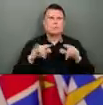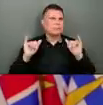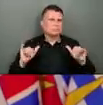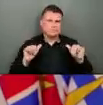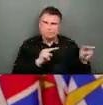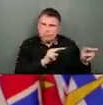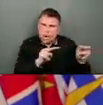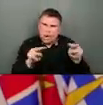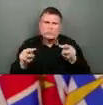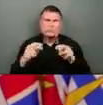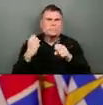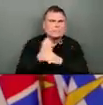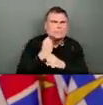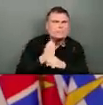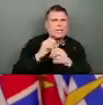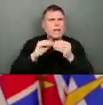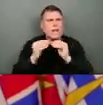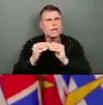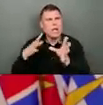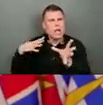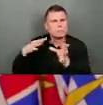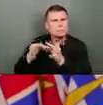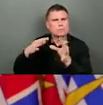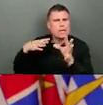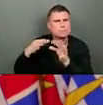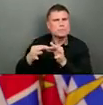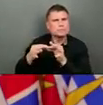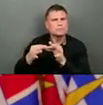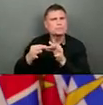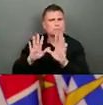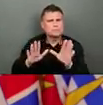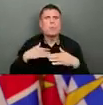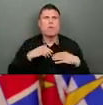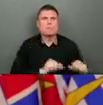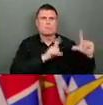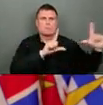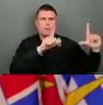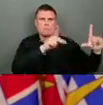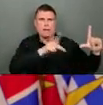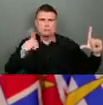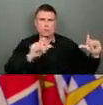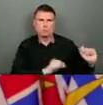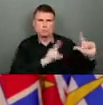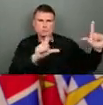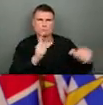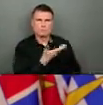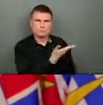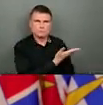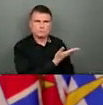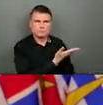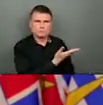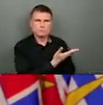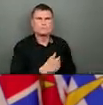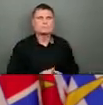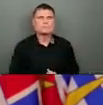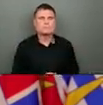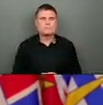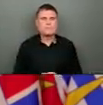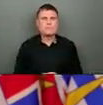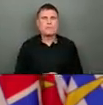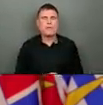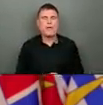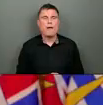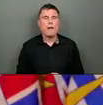months, as we are looking to hopefully go later this week to the next step in our restart